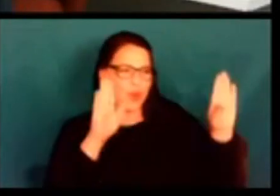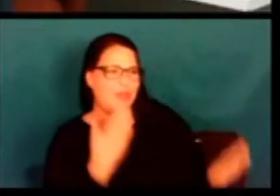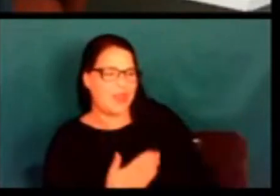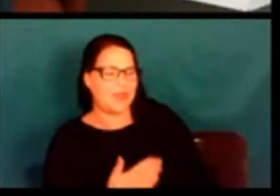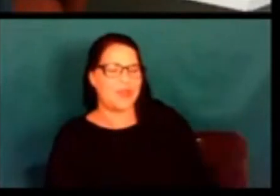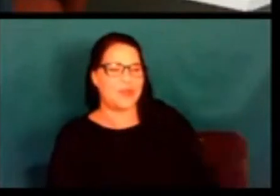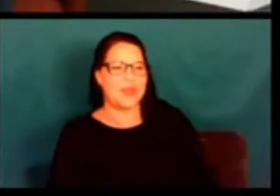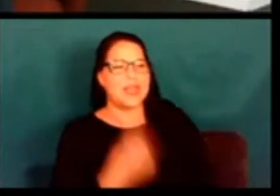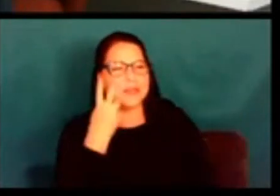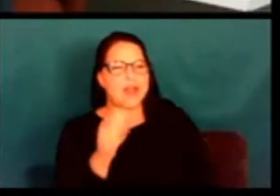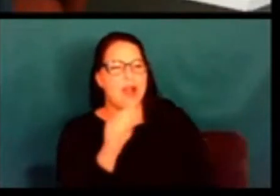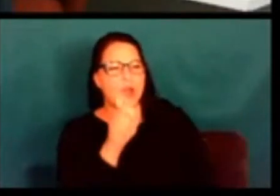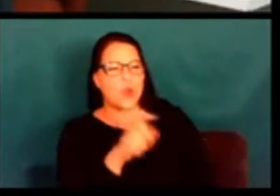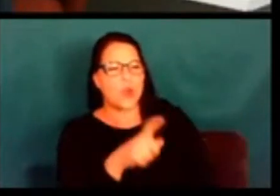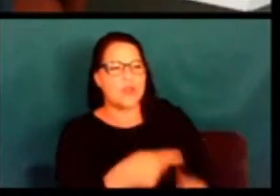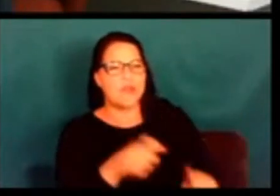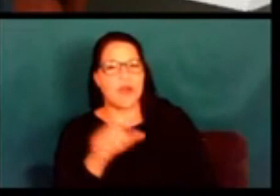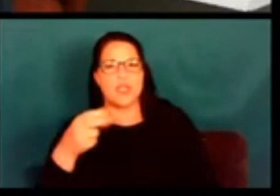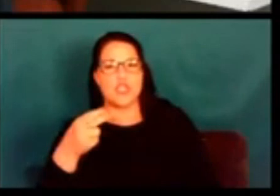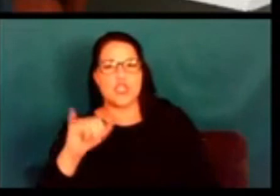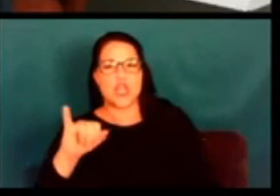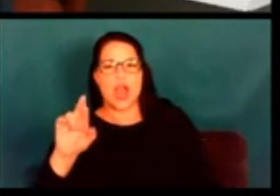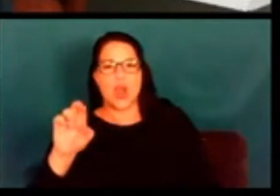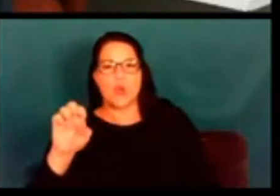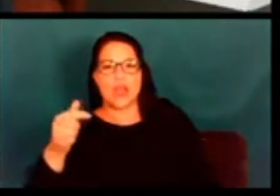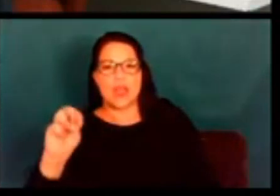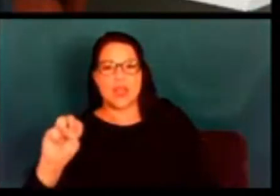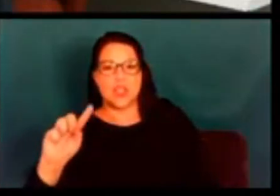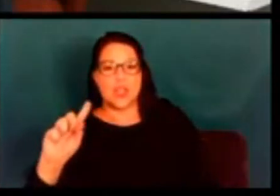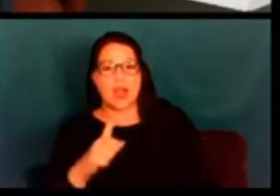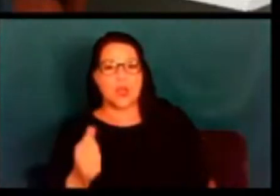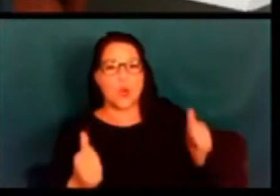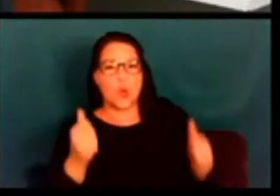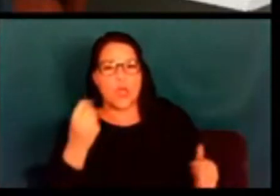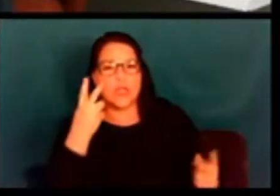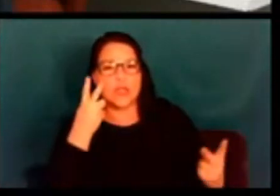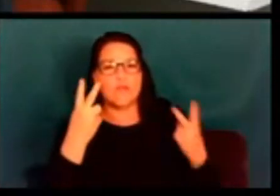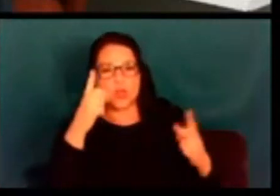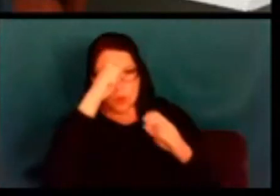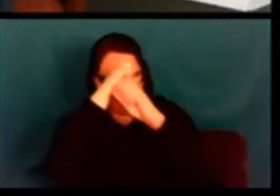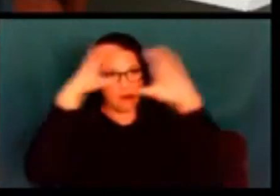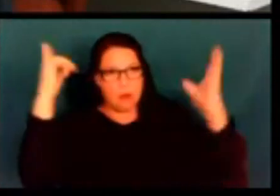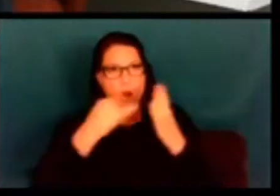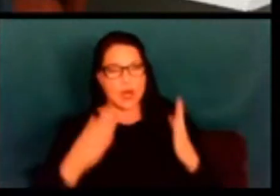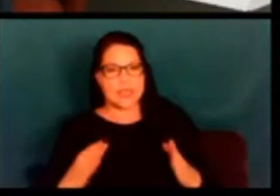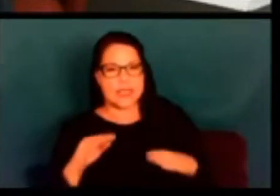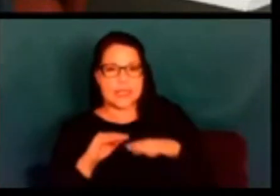Let's see, we have another question from Shire Regans. She asks, which visual artists inspire you?